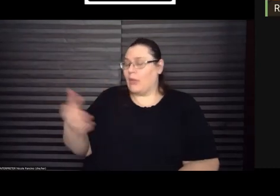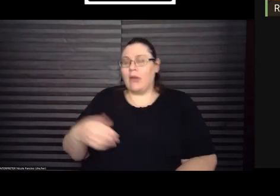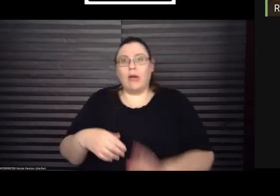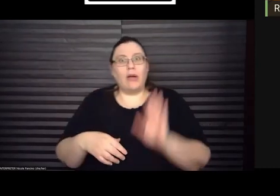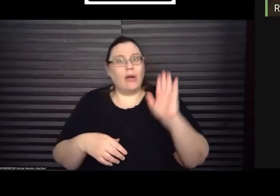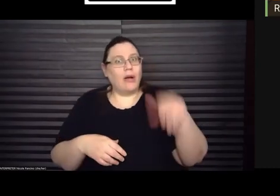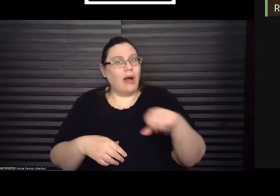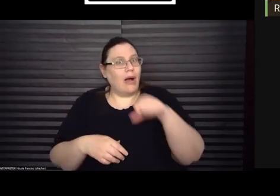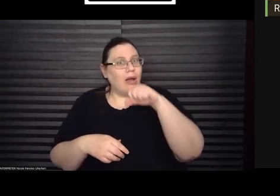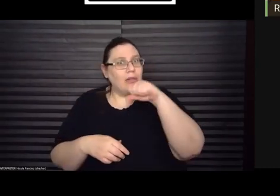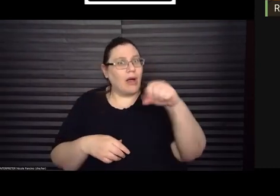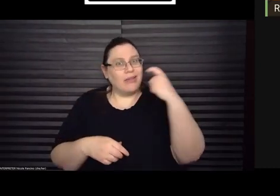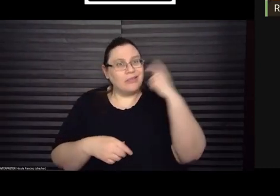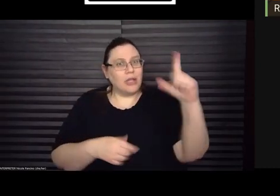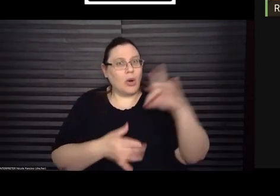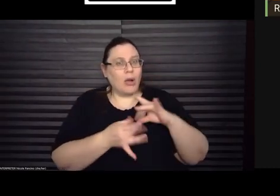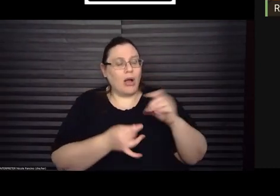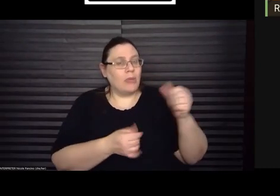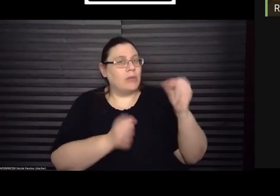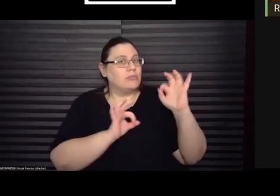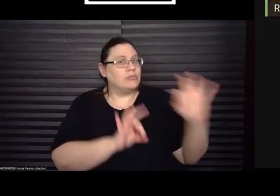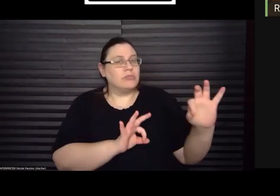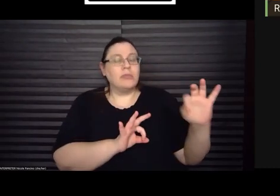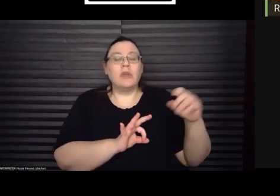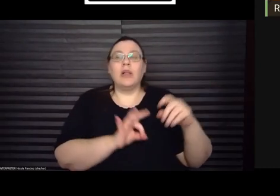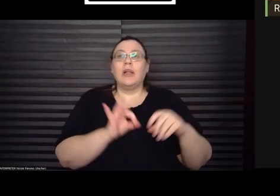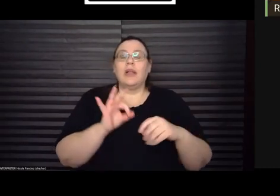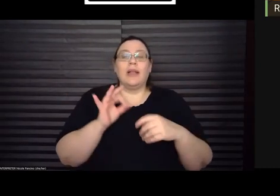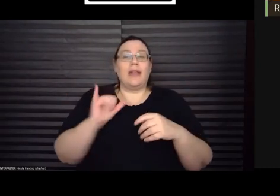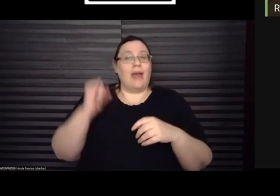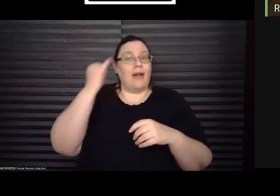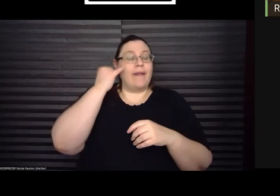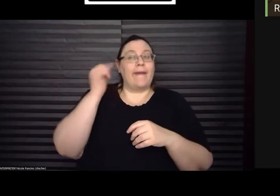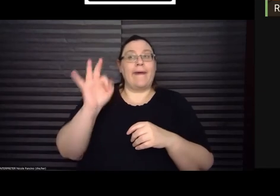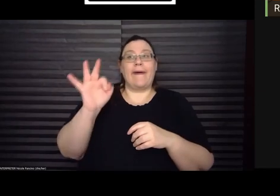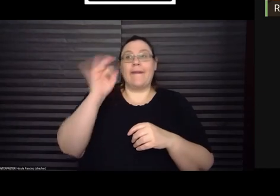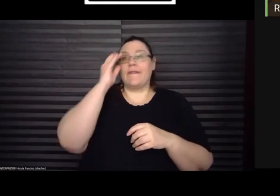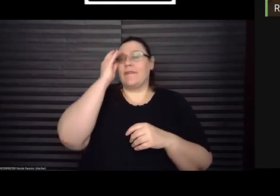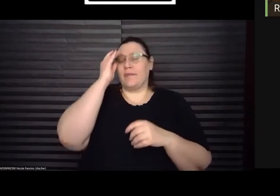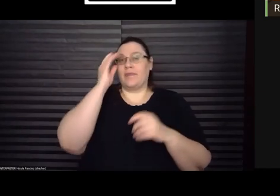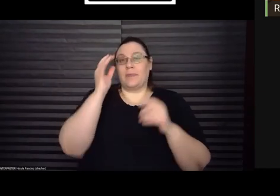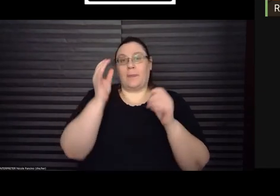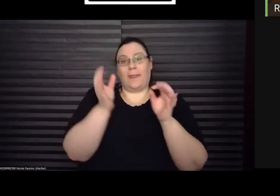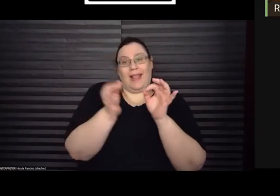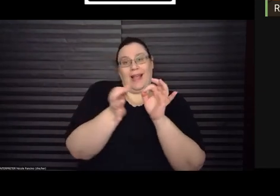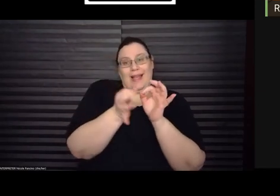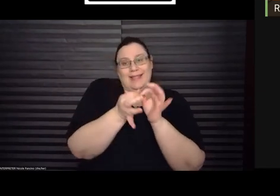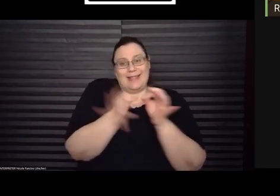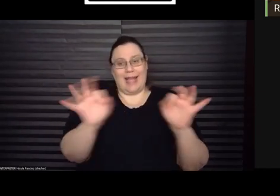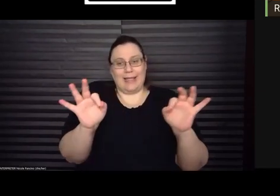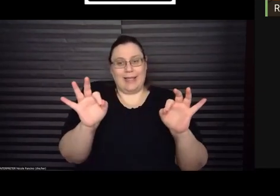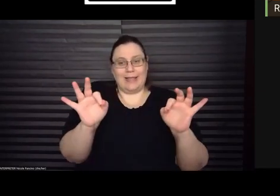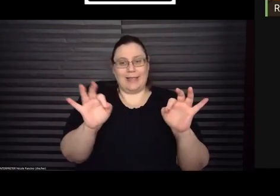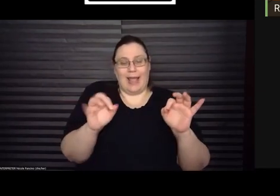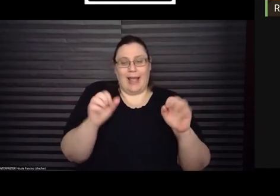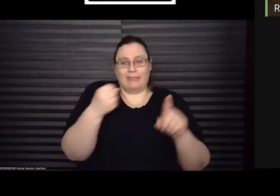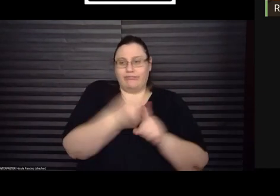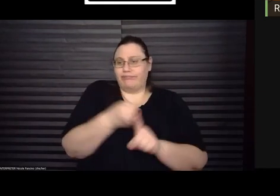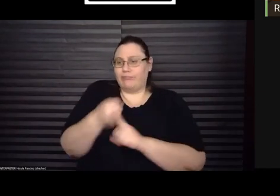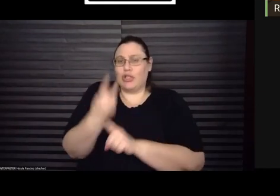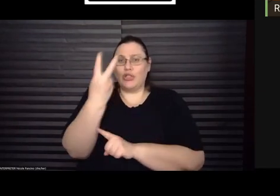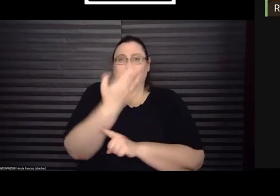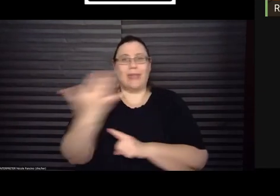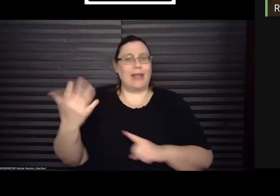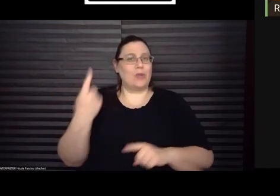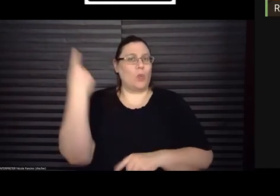I love that you said that, because that idea of a sentence doing two things at once